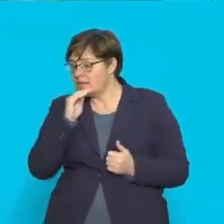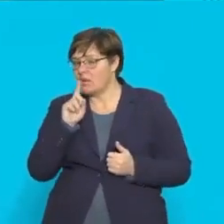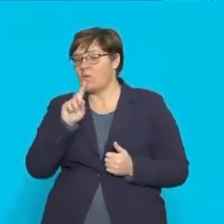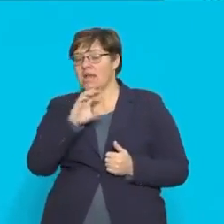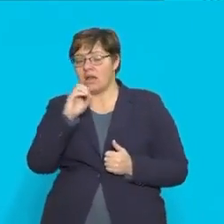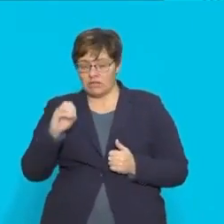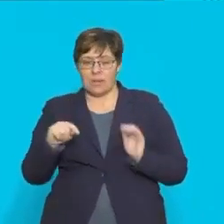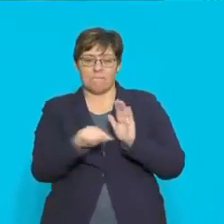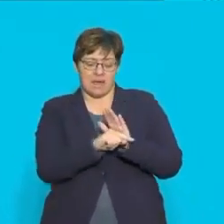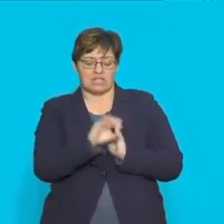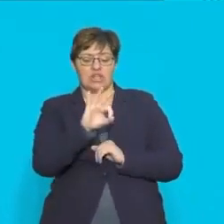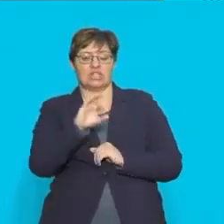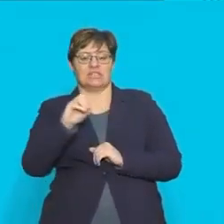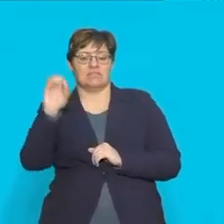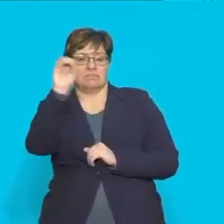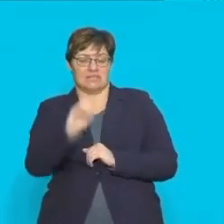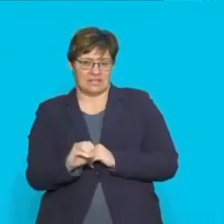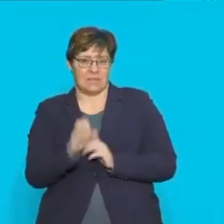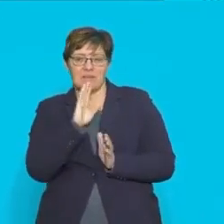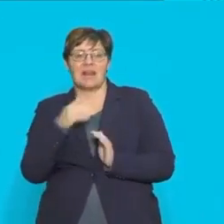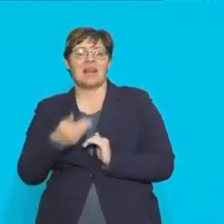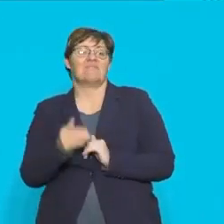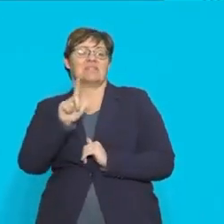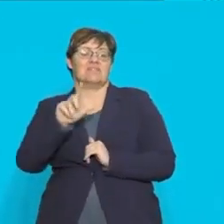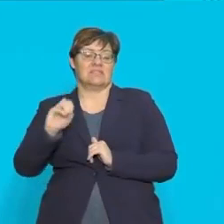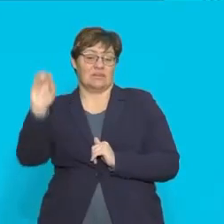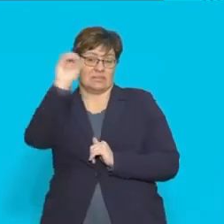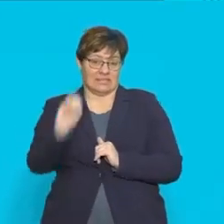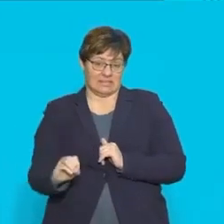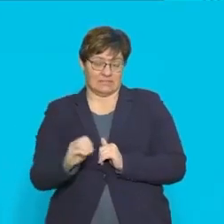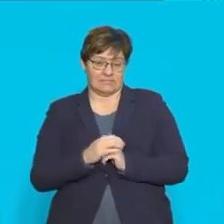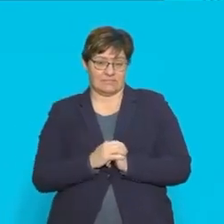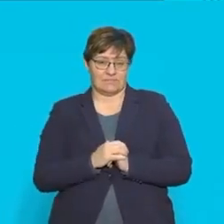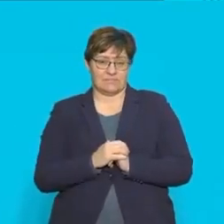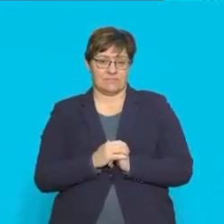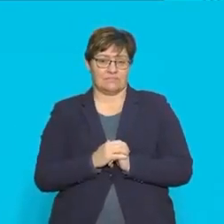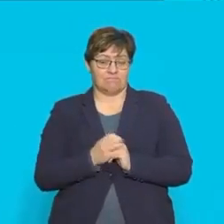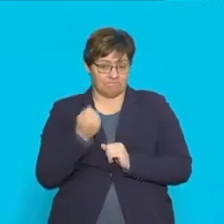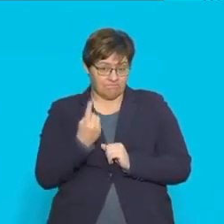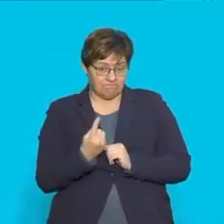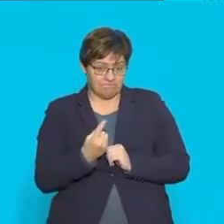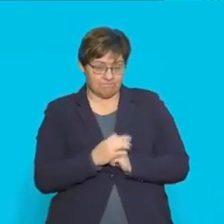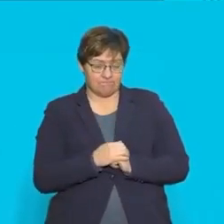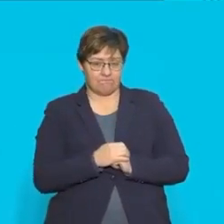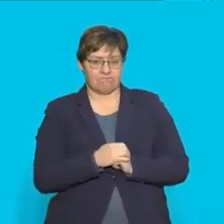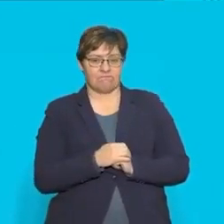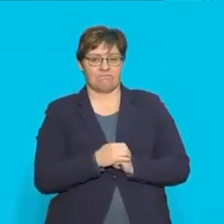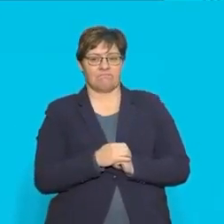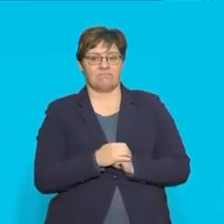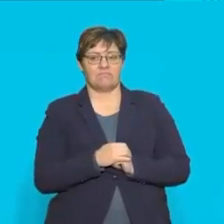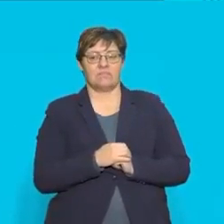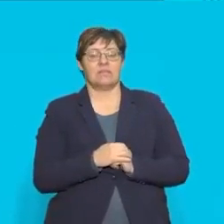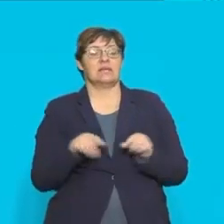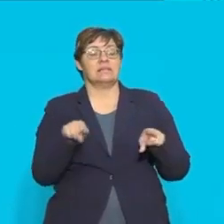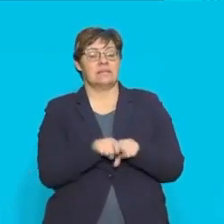rain? 100% minus 30, which is 70%. Okay. Are we together?